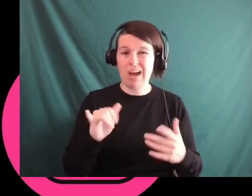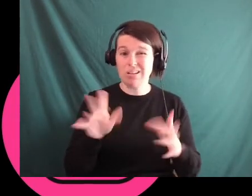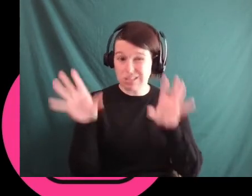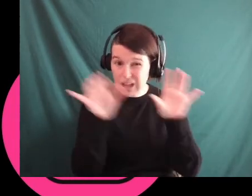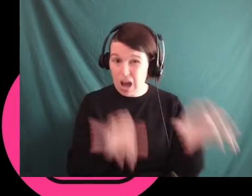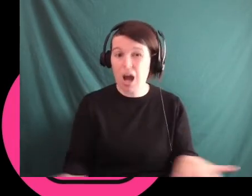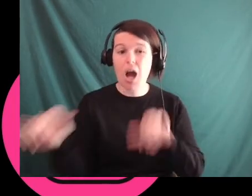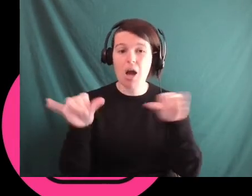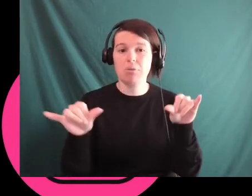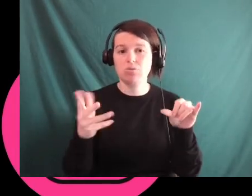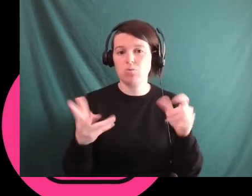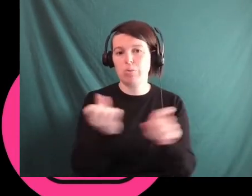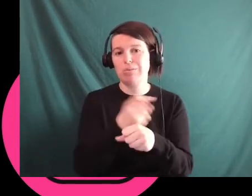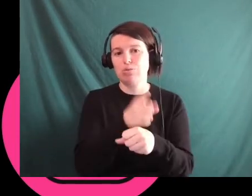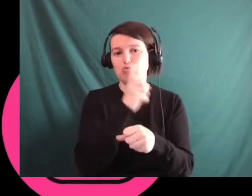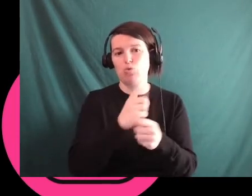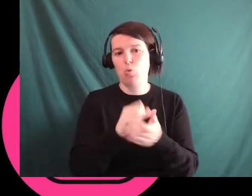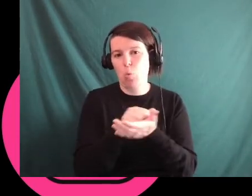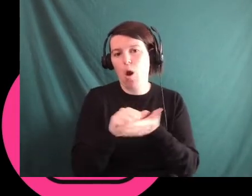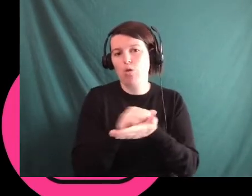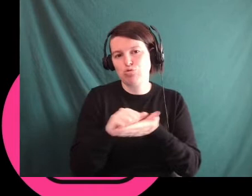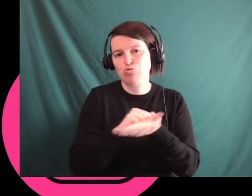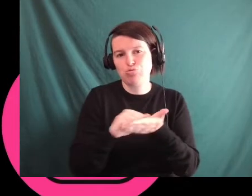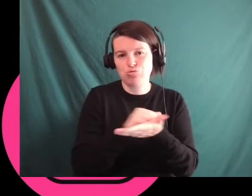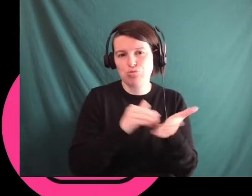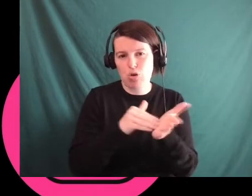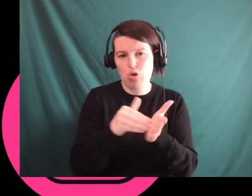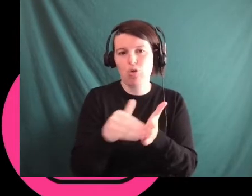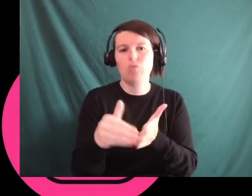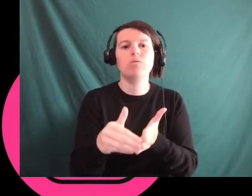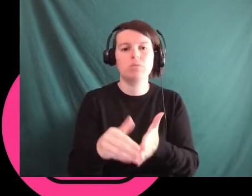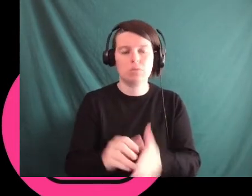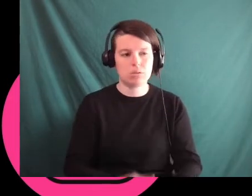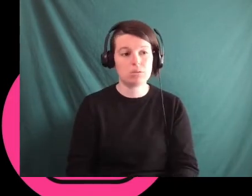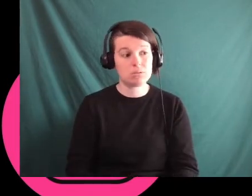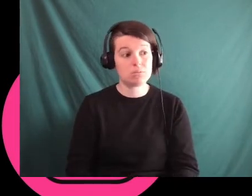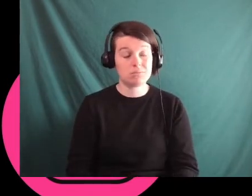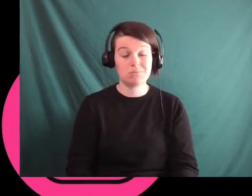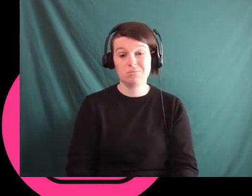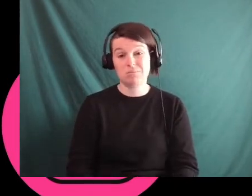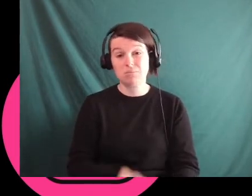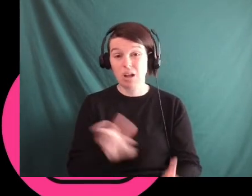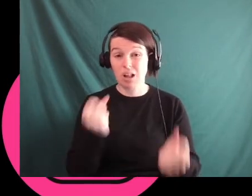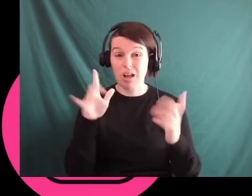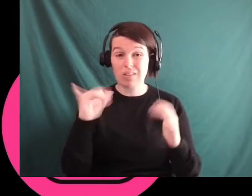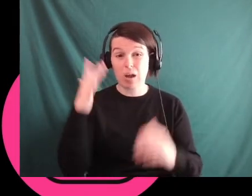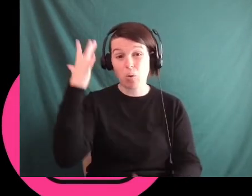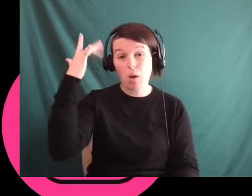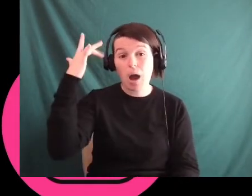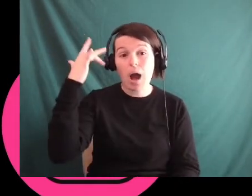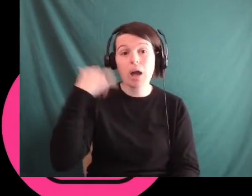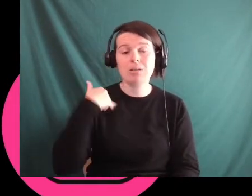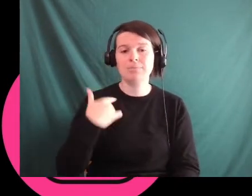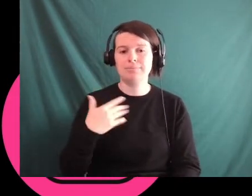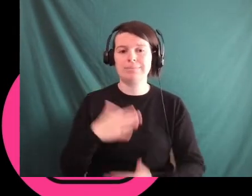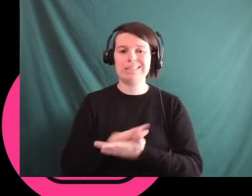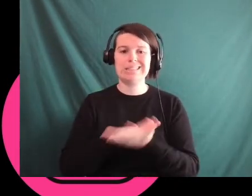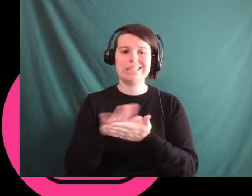common negative side effects of binding, and a lot of it can be due to